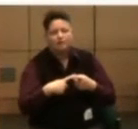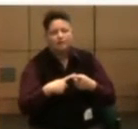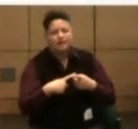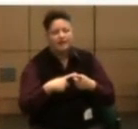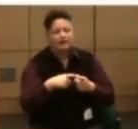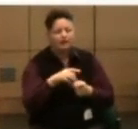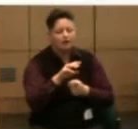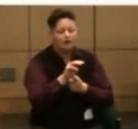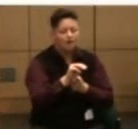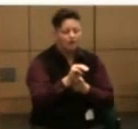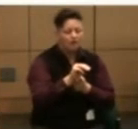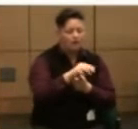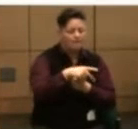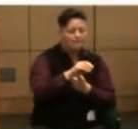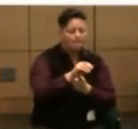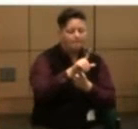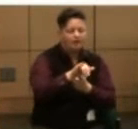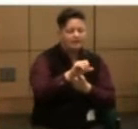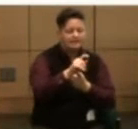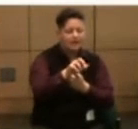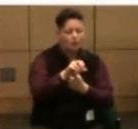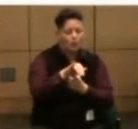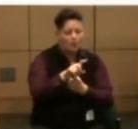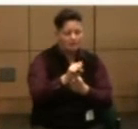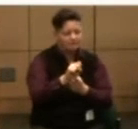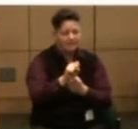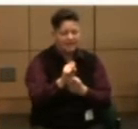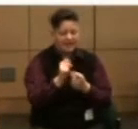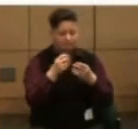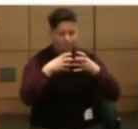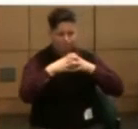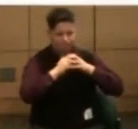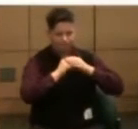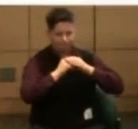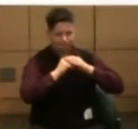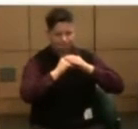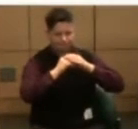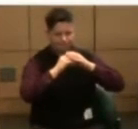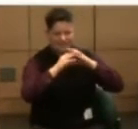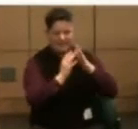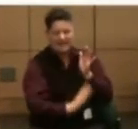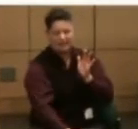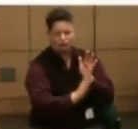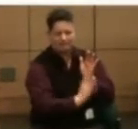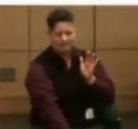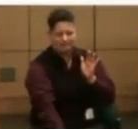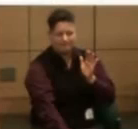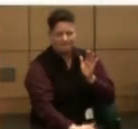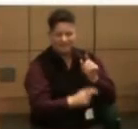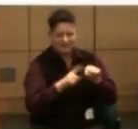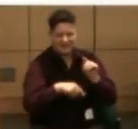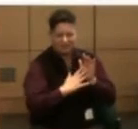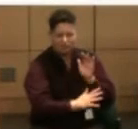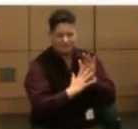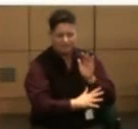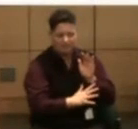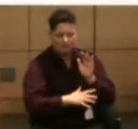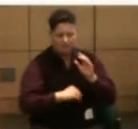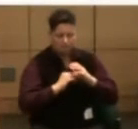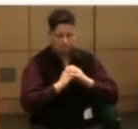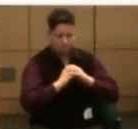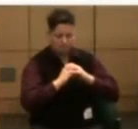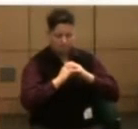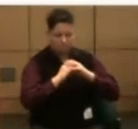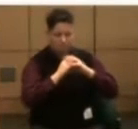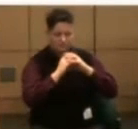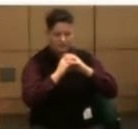mucopolysaccharides. They're not able to get rid of them. They deposit in various parts of their body, and then they have then very obvious physical findings as they grow